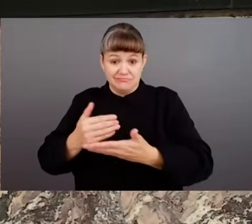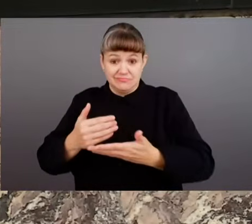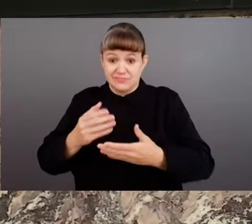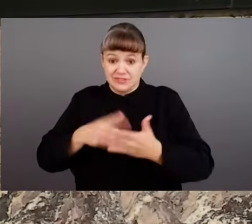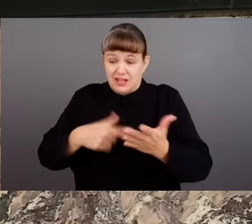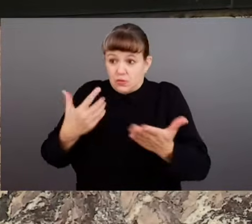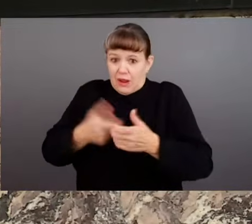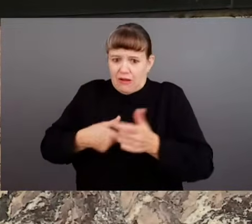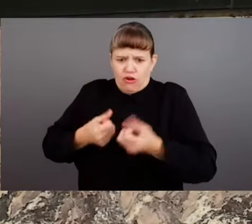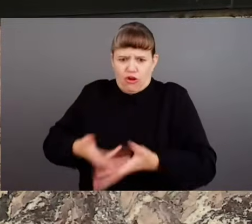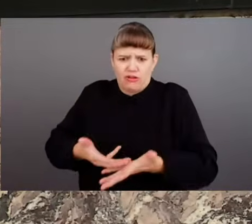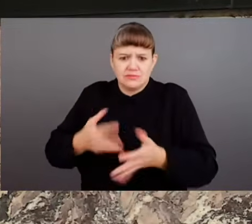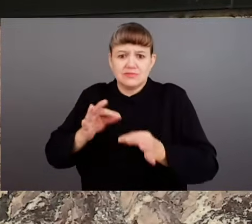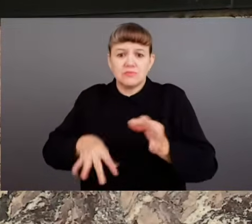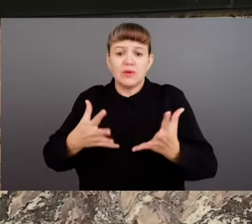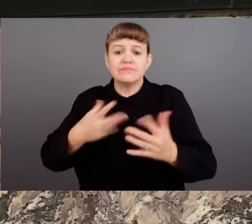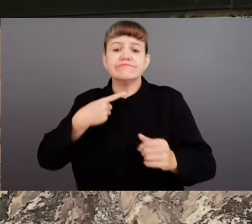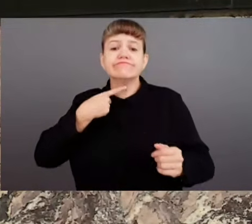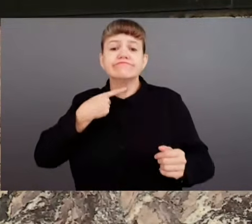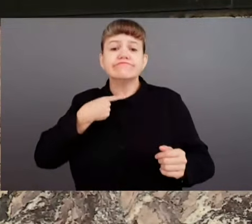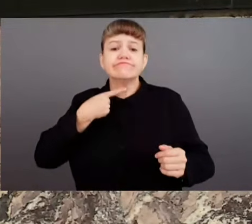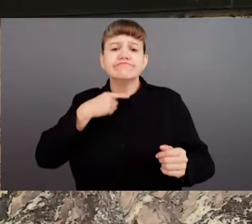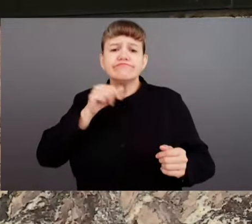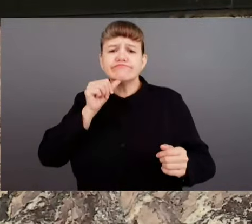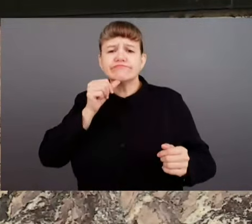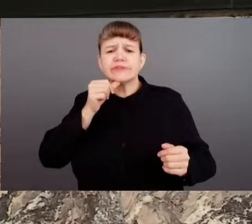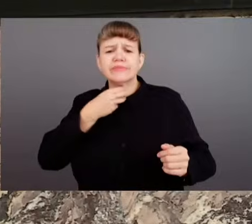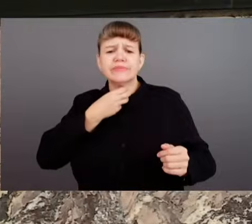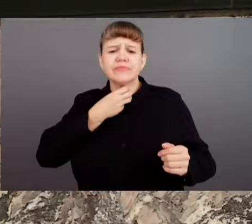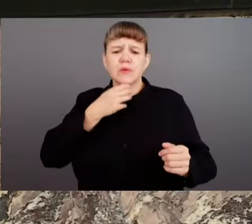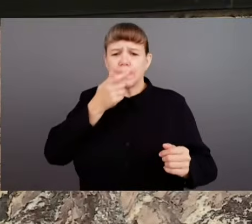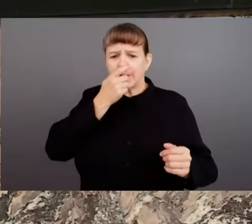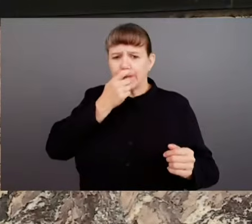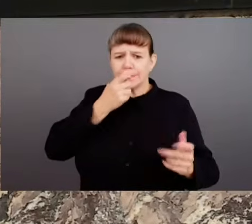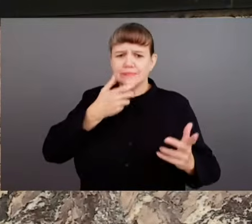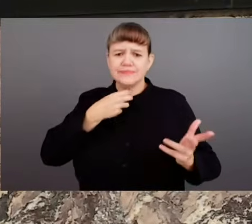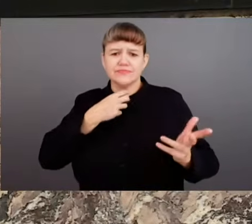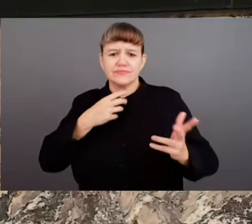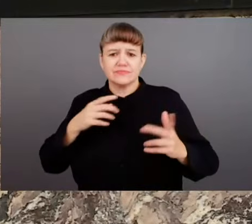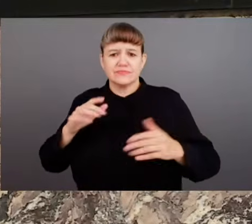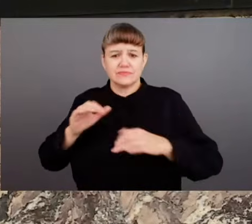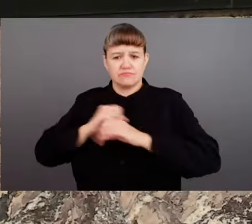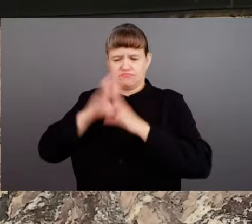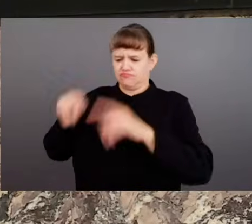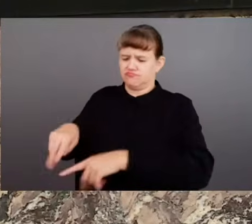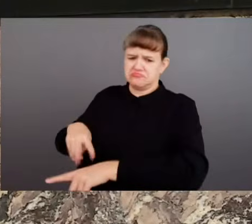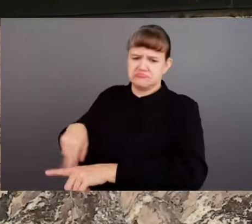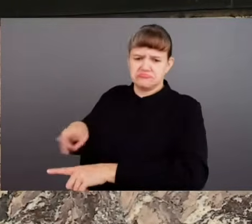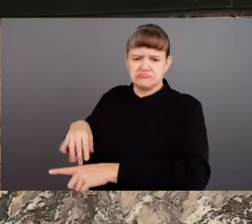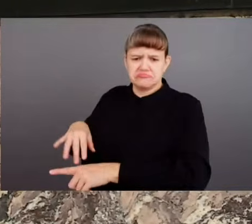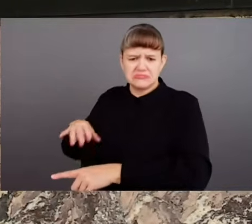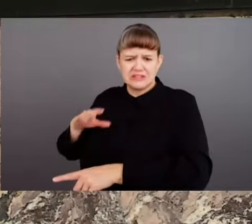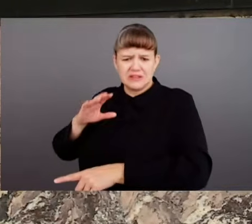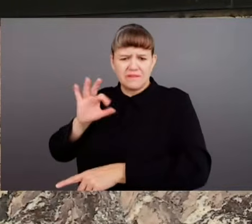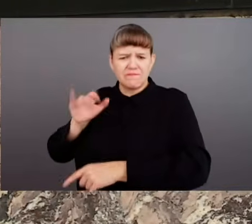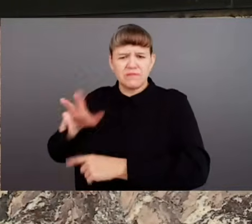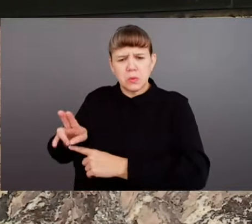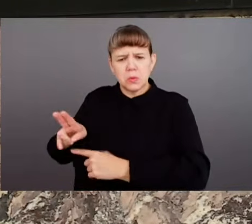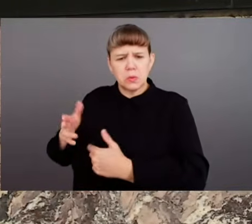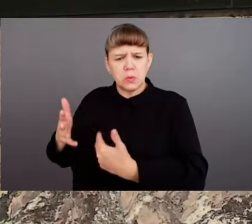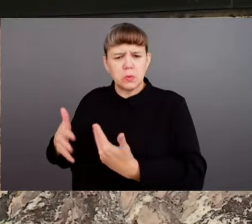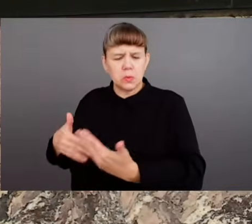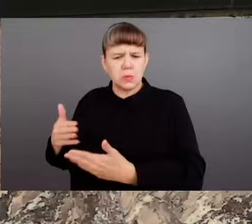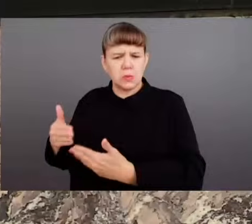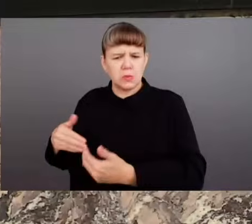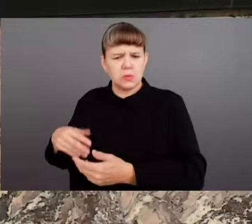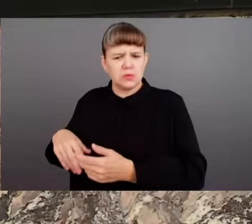within days, they can't sleep, they're pacing, they're panicked, and you're no longer sure how to reach them. It's terrifying.